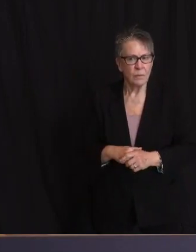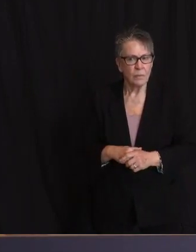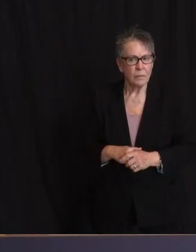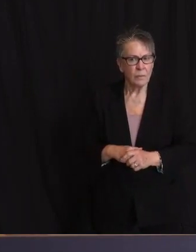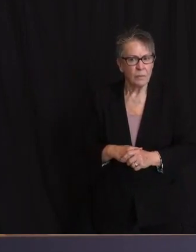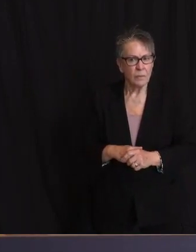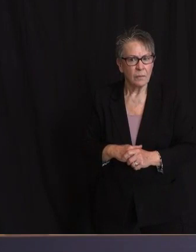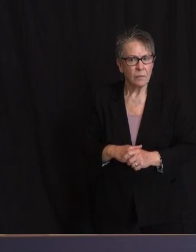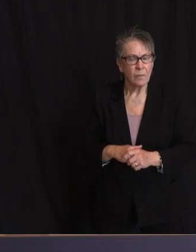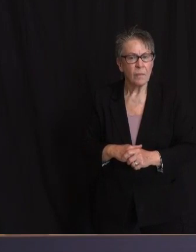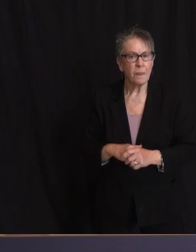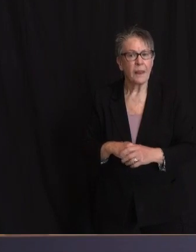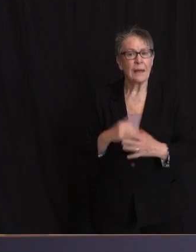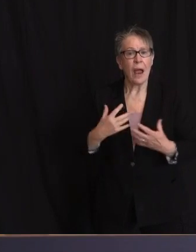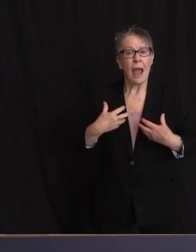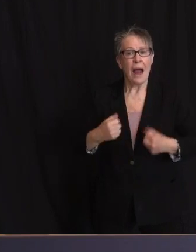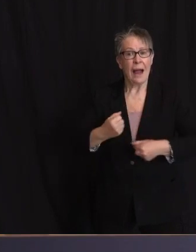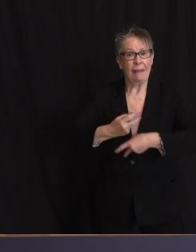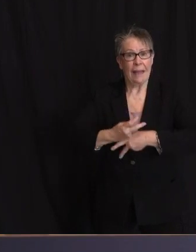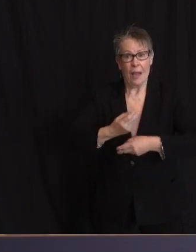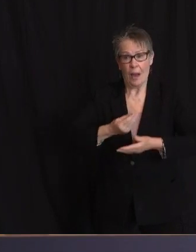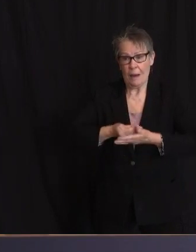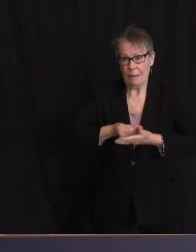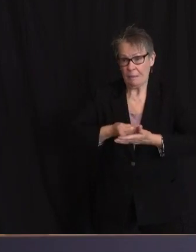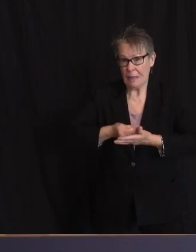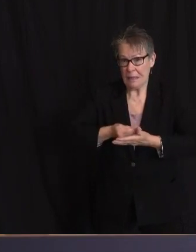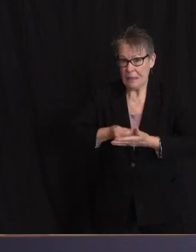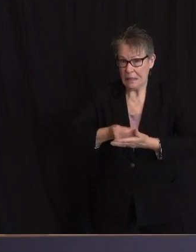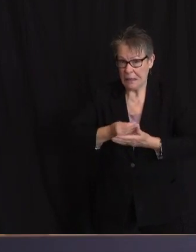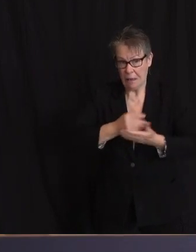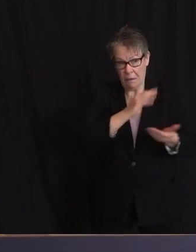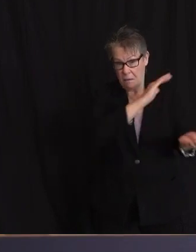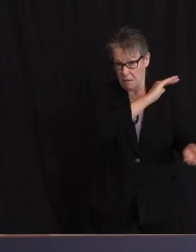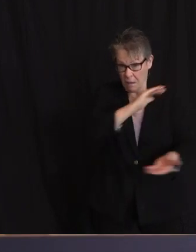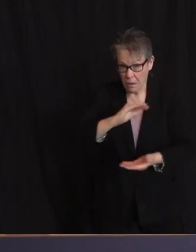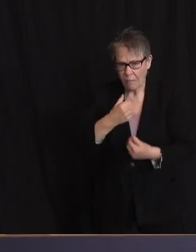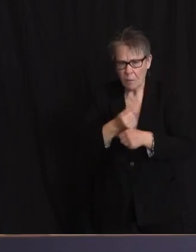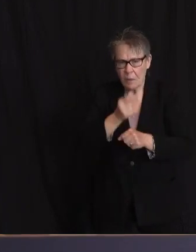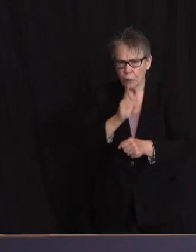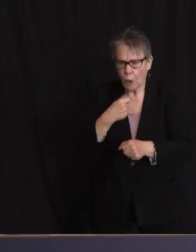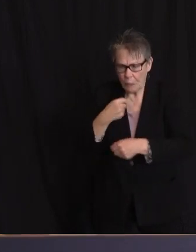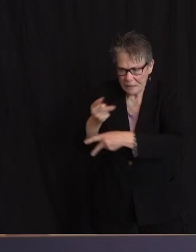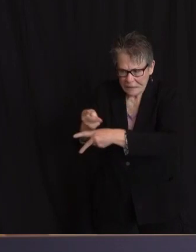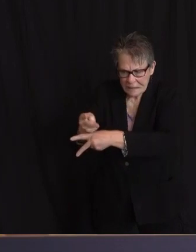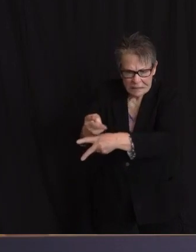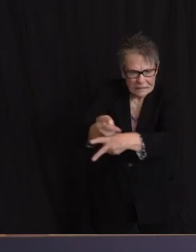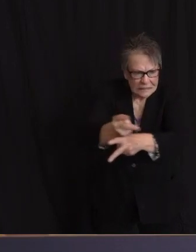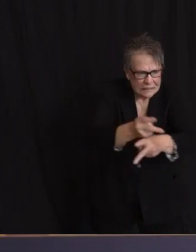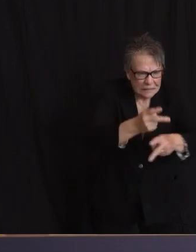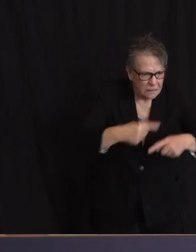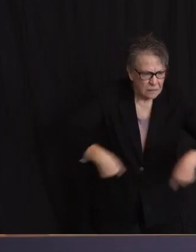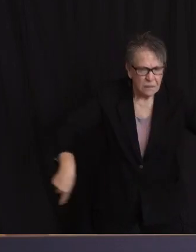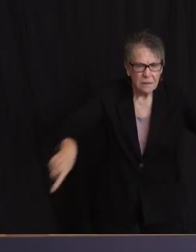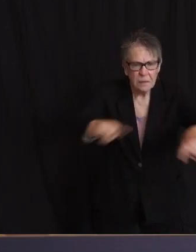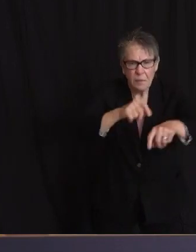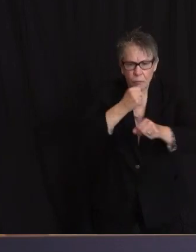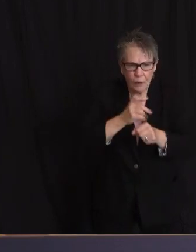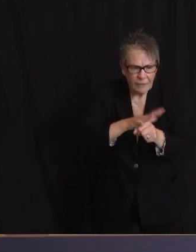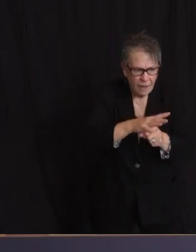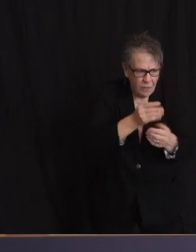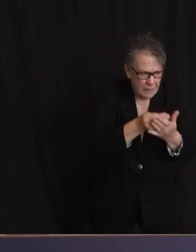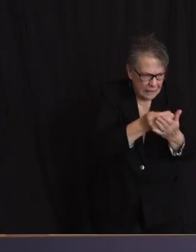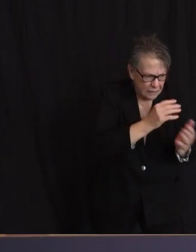healthcare infrastructure is a step that we have taken and will continue to pursue under the theory whether or not we need the beds next